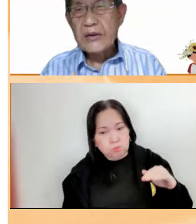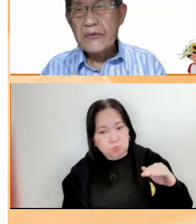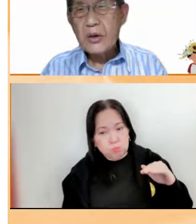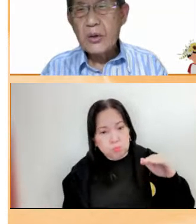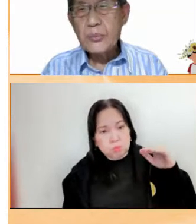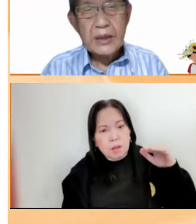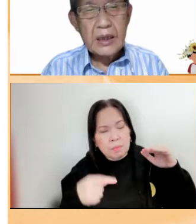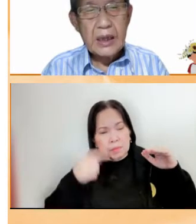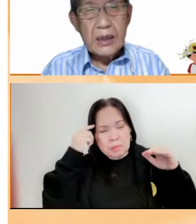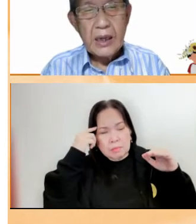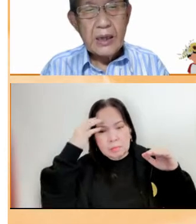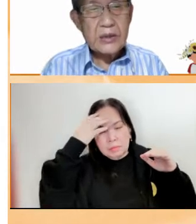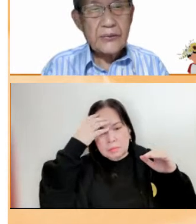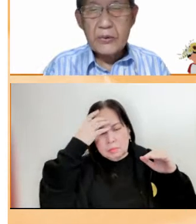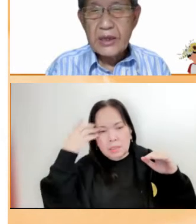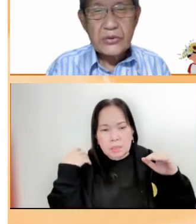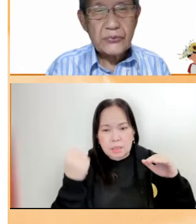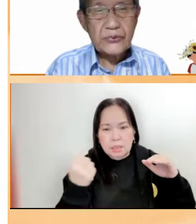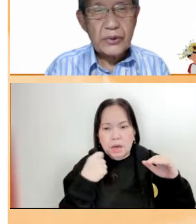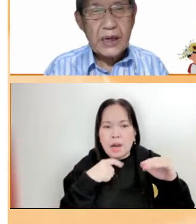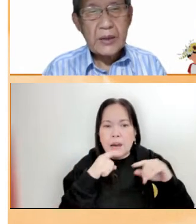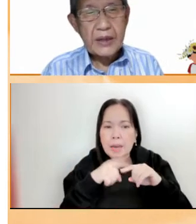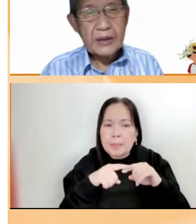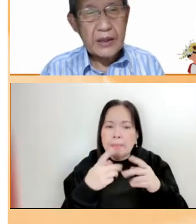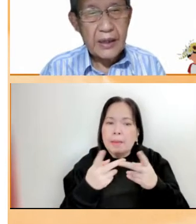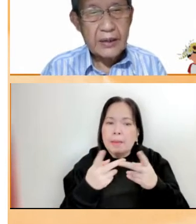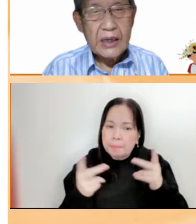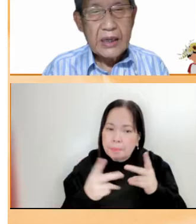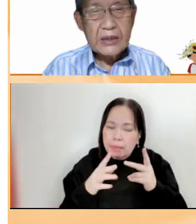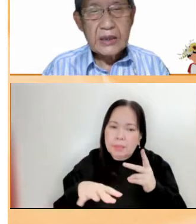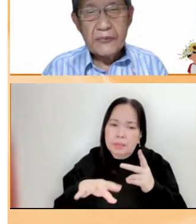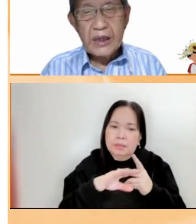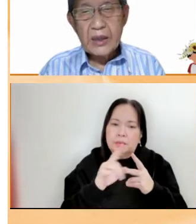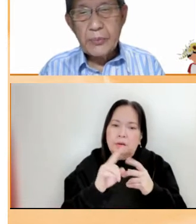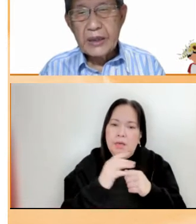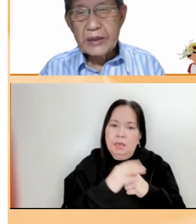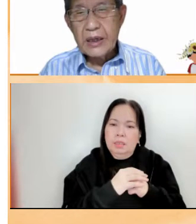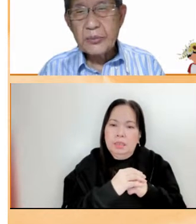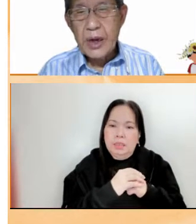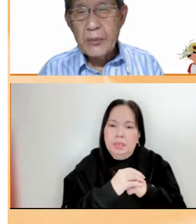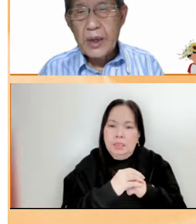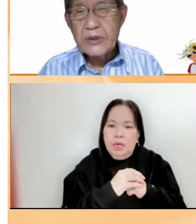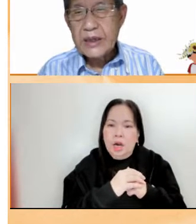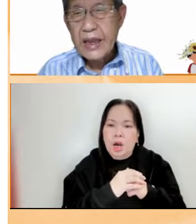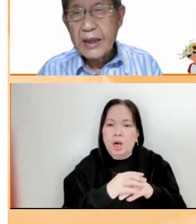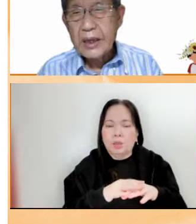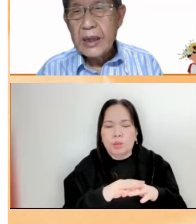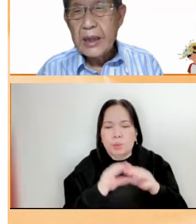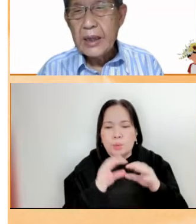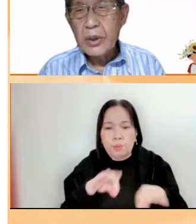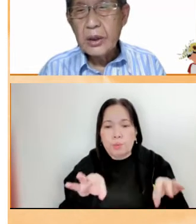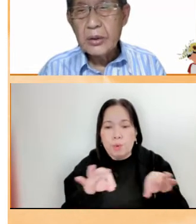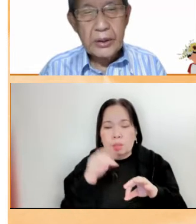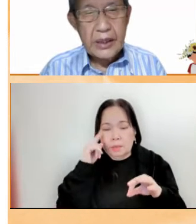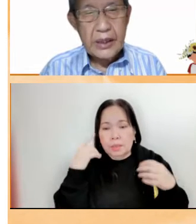early development lays the foundation for early mental health. Significant mental health problems can